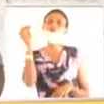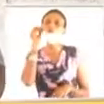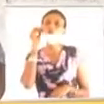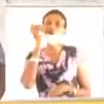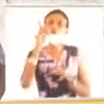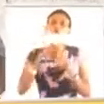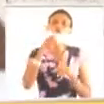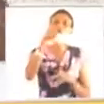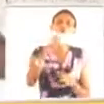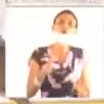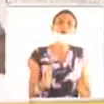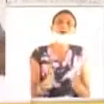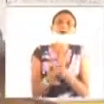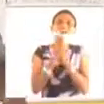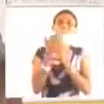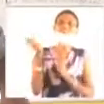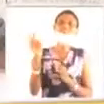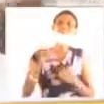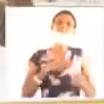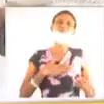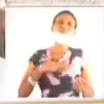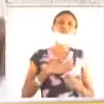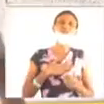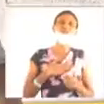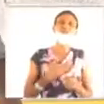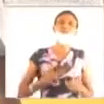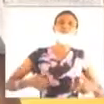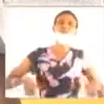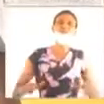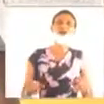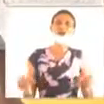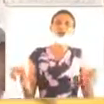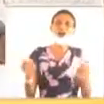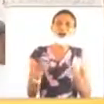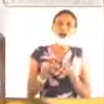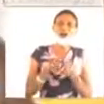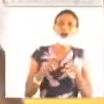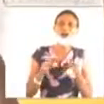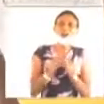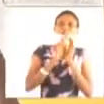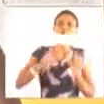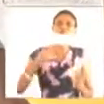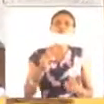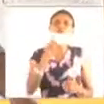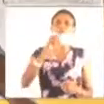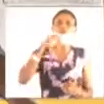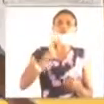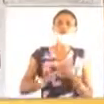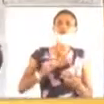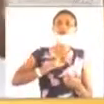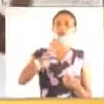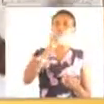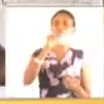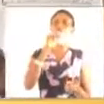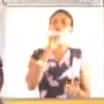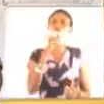work. He is not forced to work, but when he gets to work, he will either dance or sit